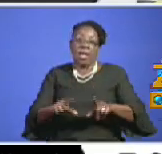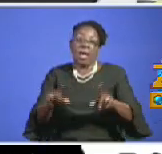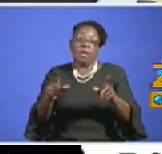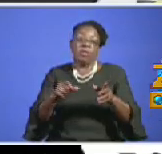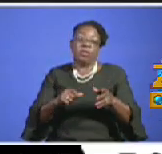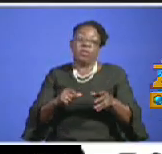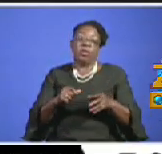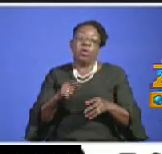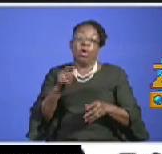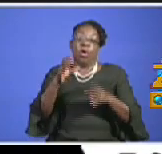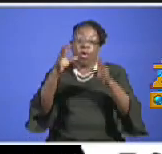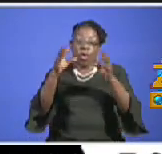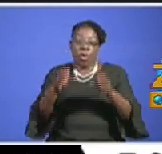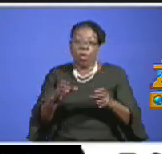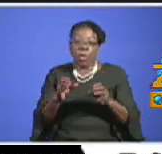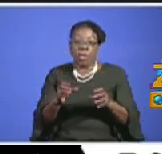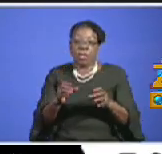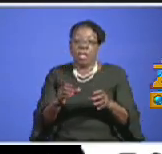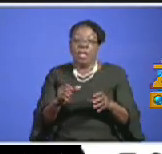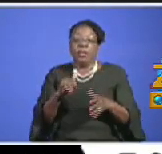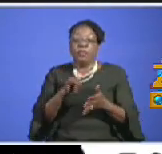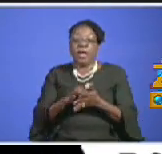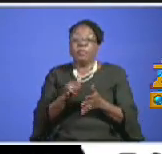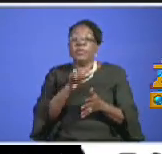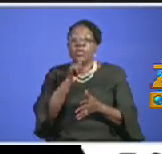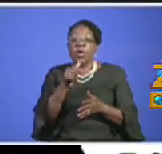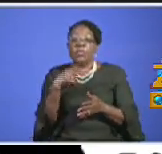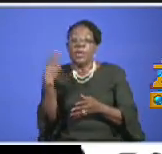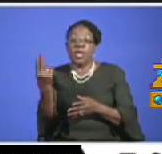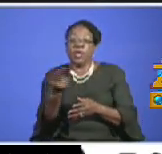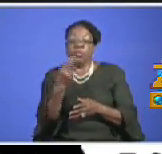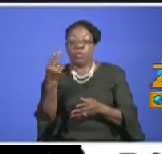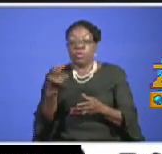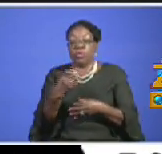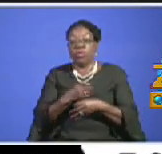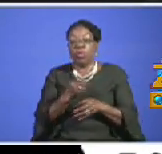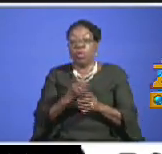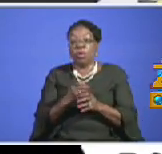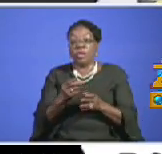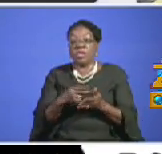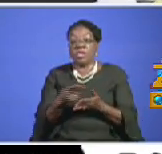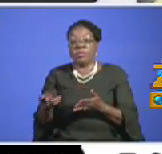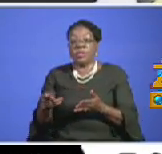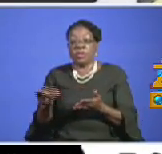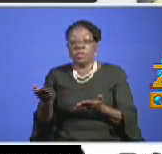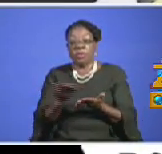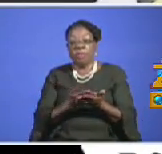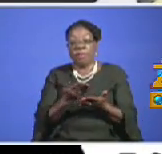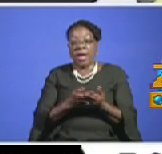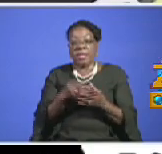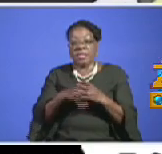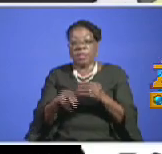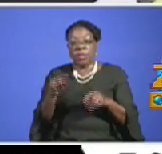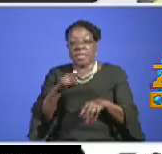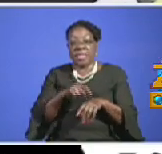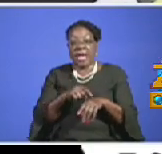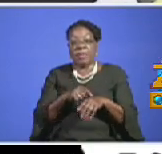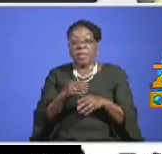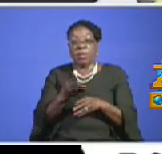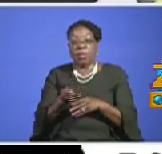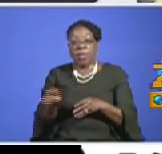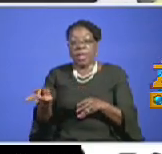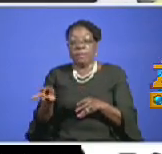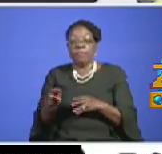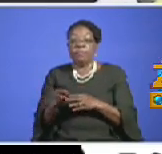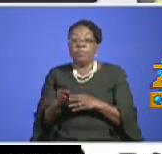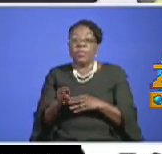settlements, was not being used much as it should have been to cause disposition of files in a more timely manner. And